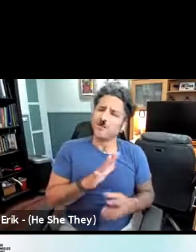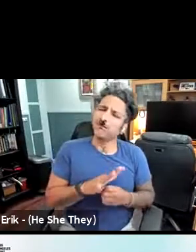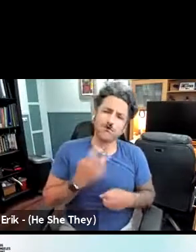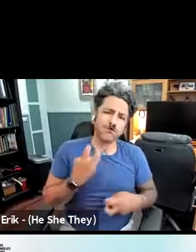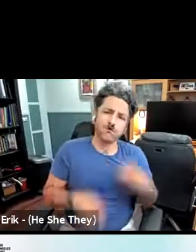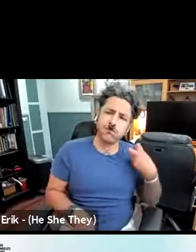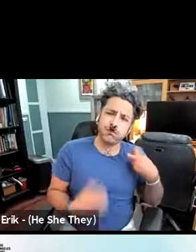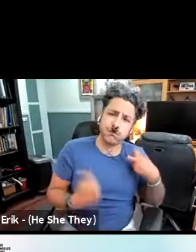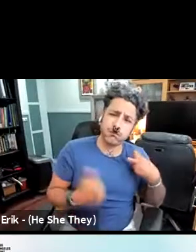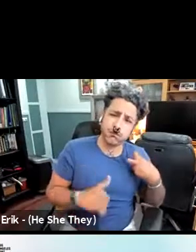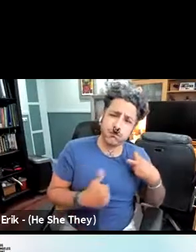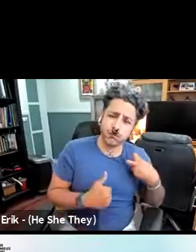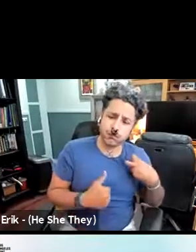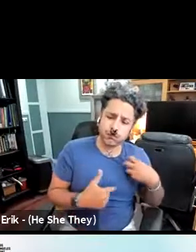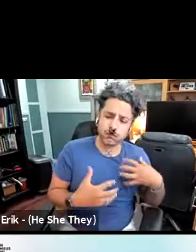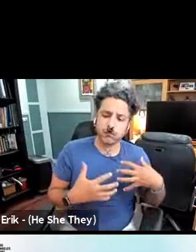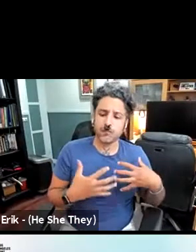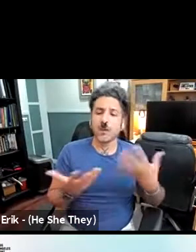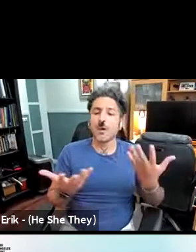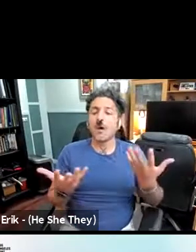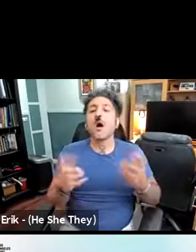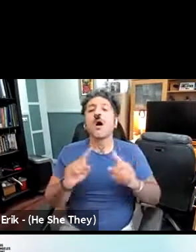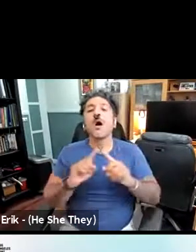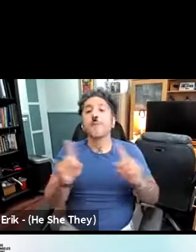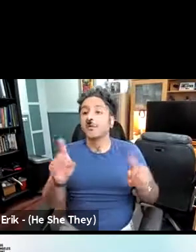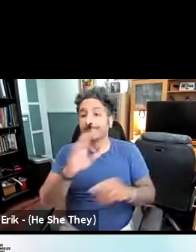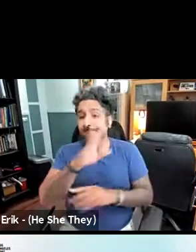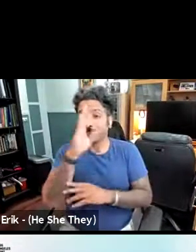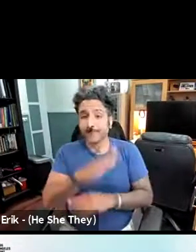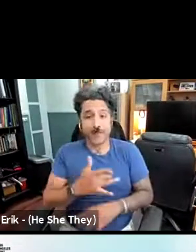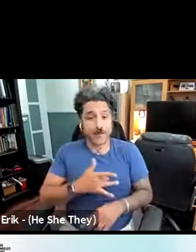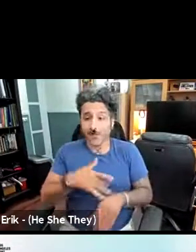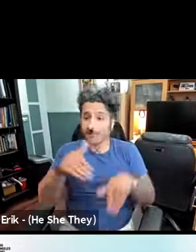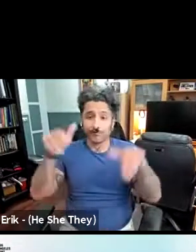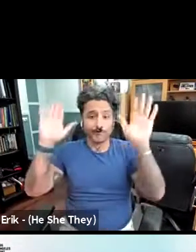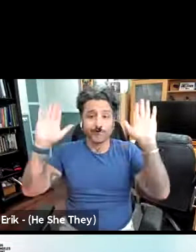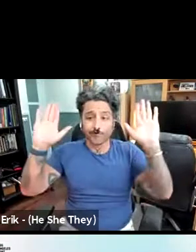harder, but we never feel like giving up.